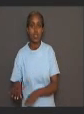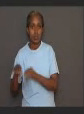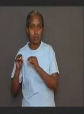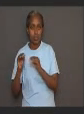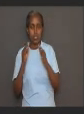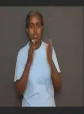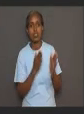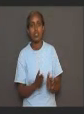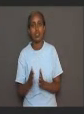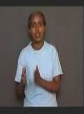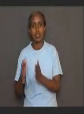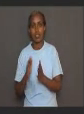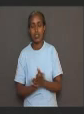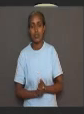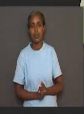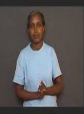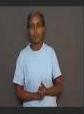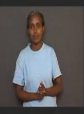Students, let's get ready.